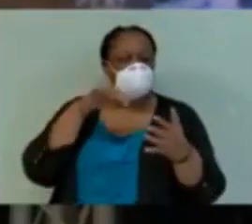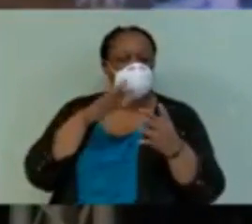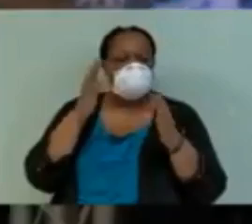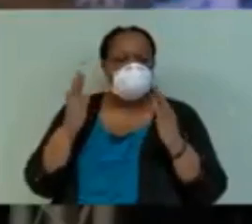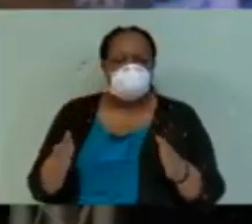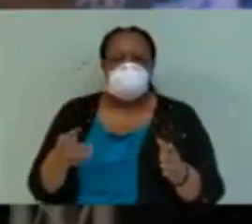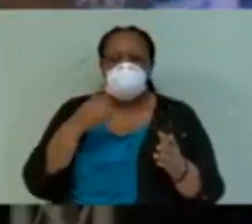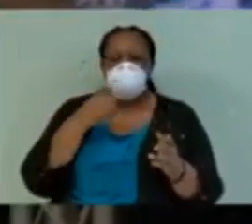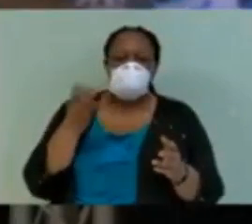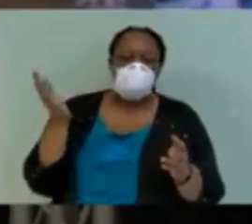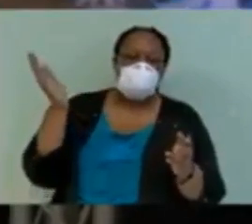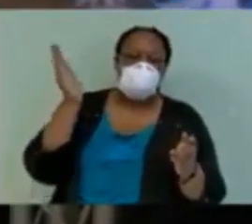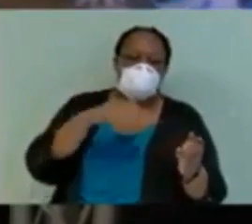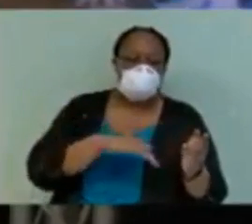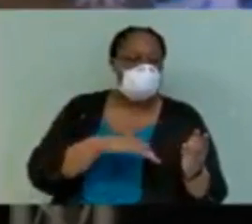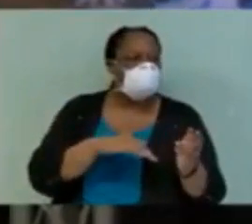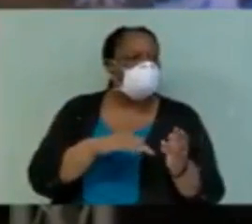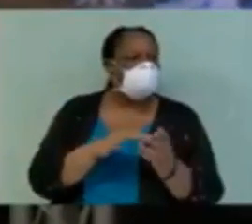SKN Newsline.